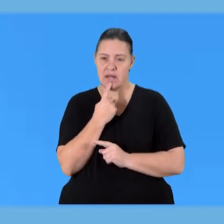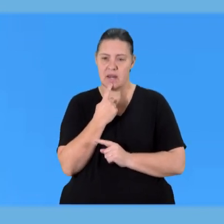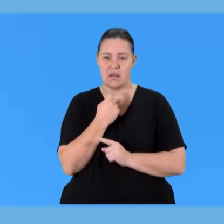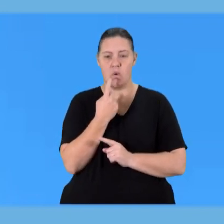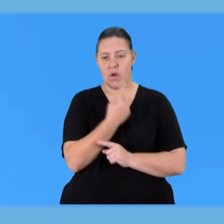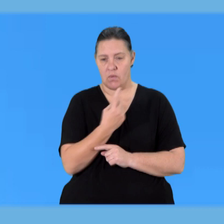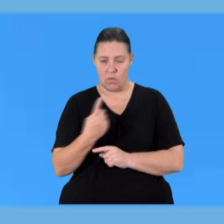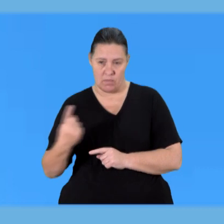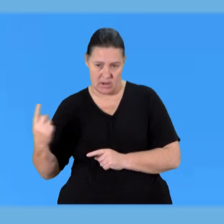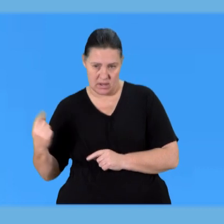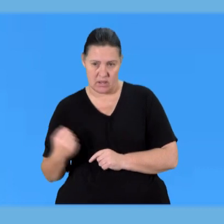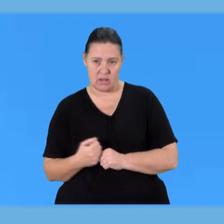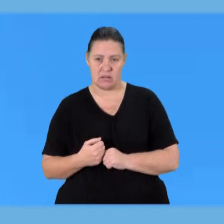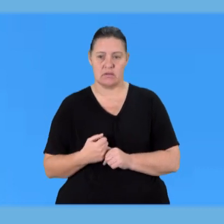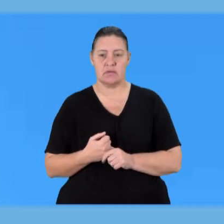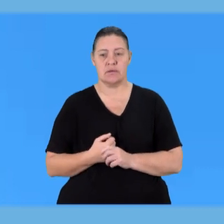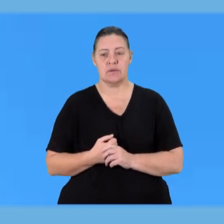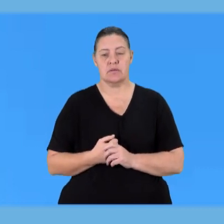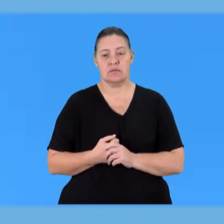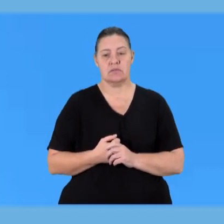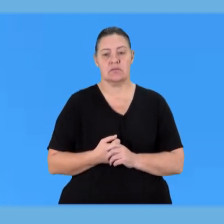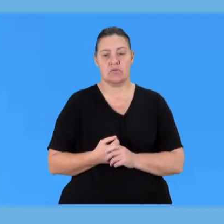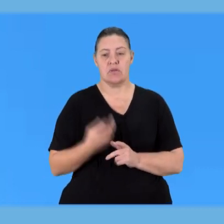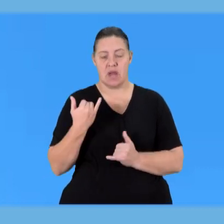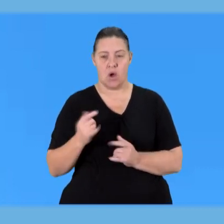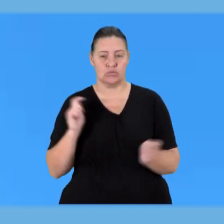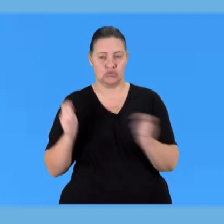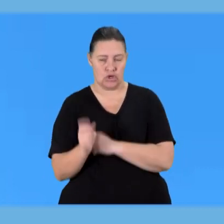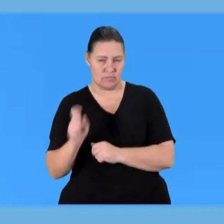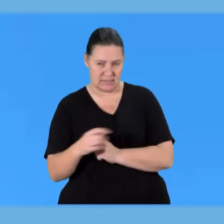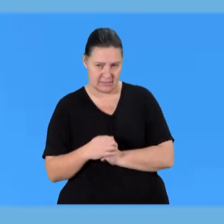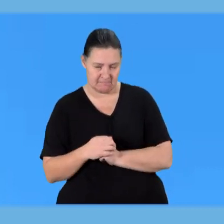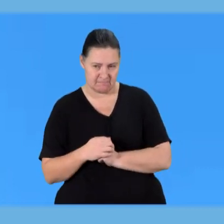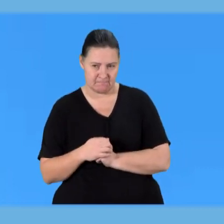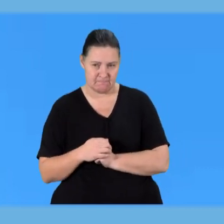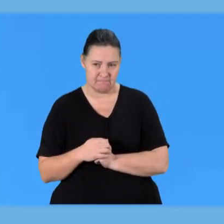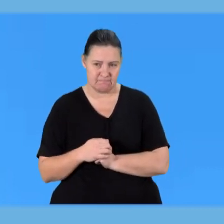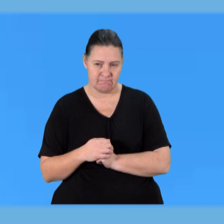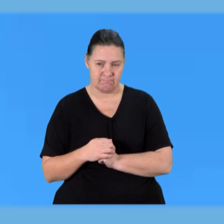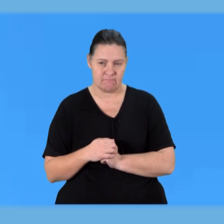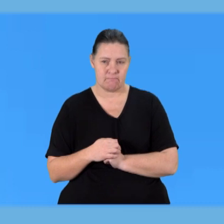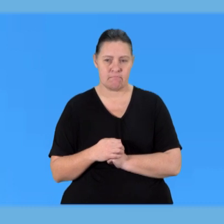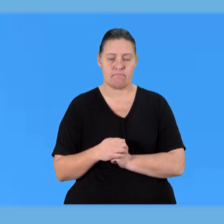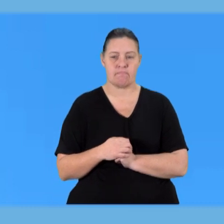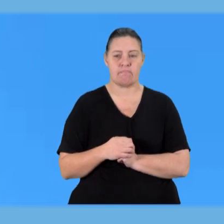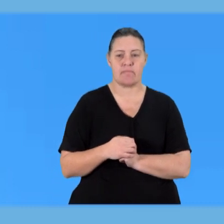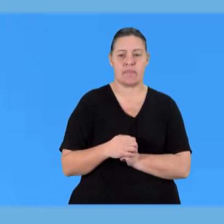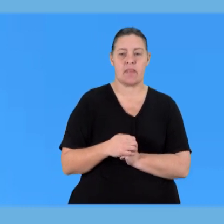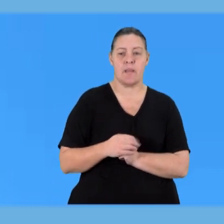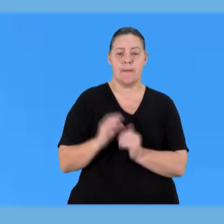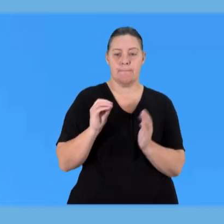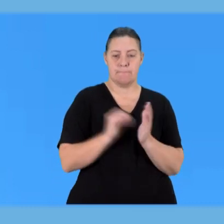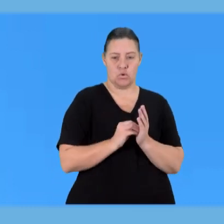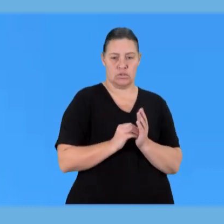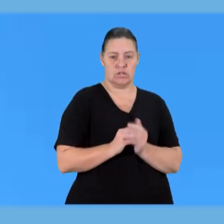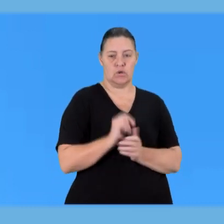is 1, 1, 1 each. We have 1, 1, and 1. So now we need to change those particular substances to balance. So